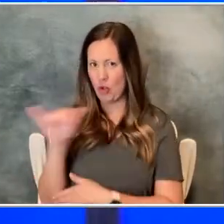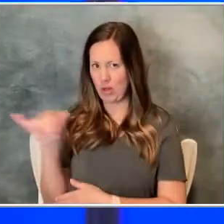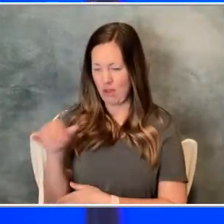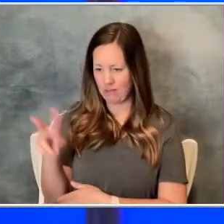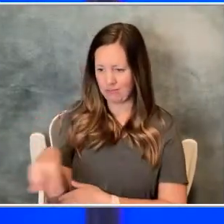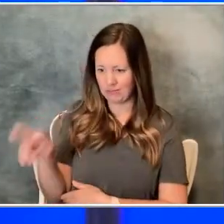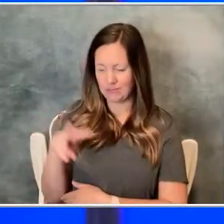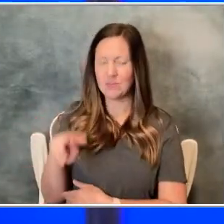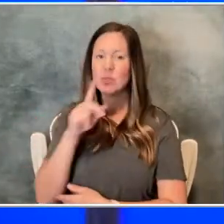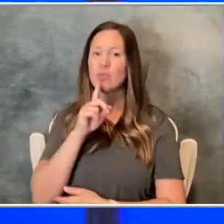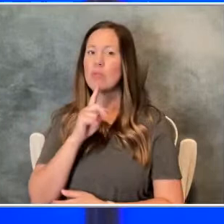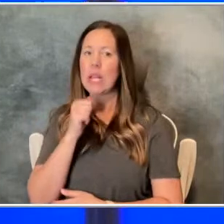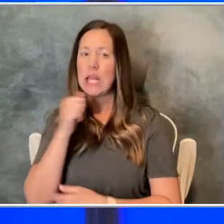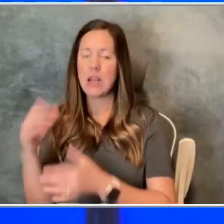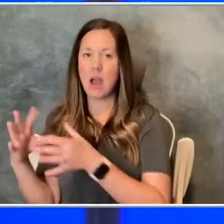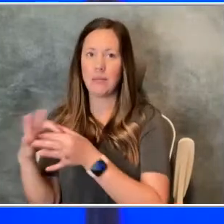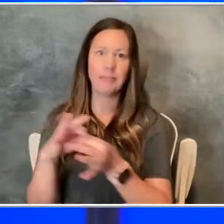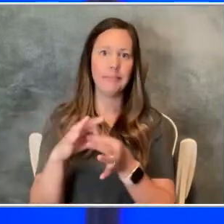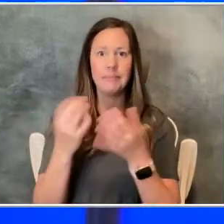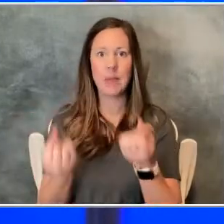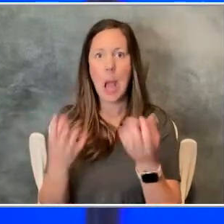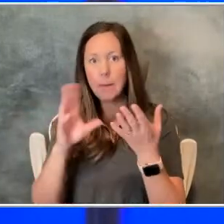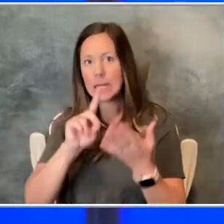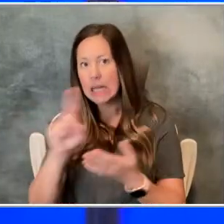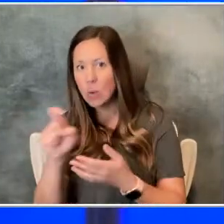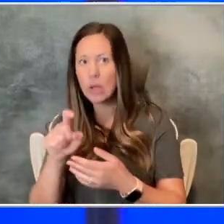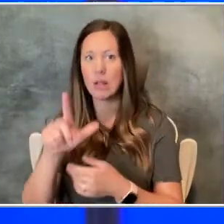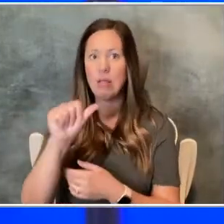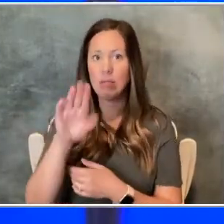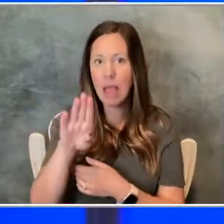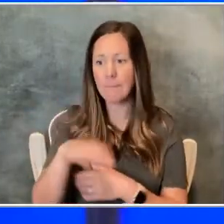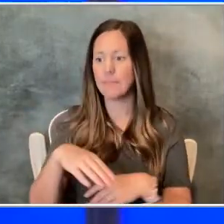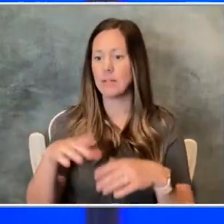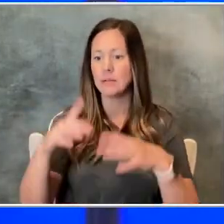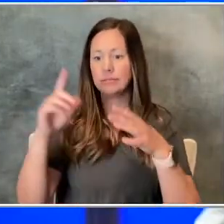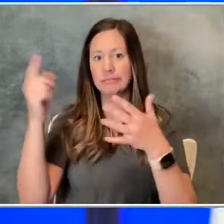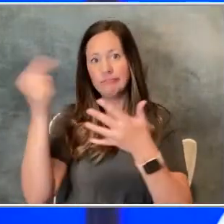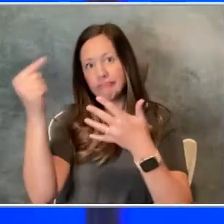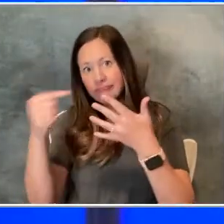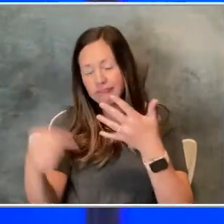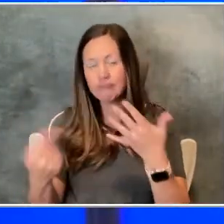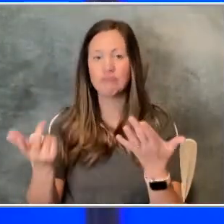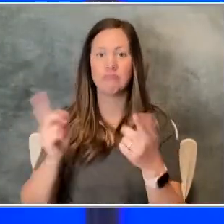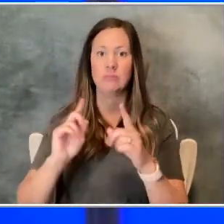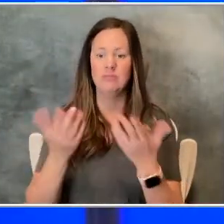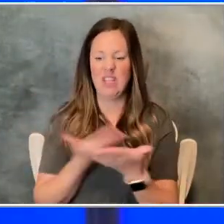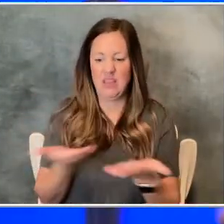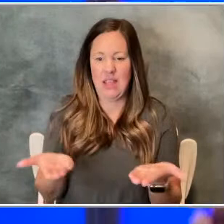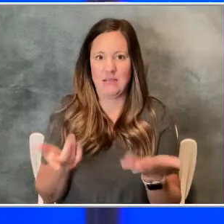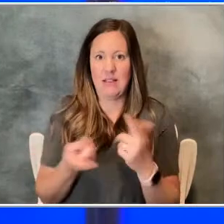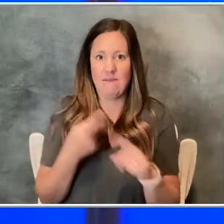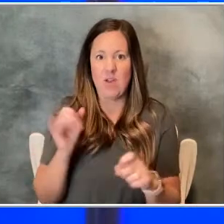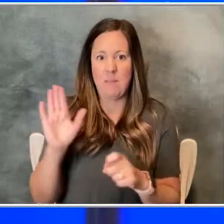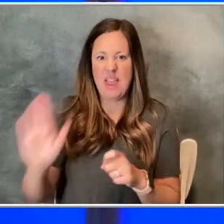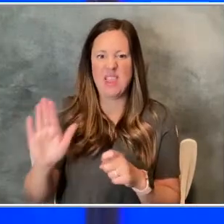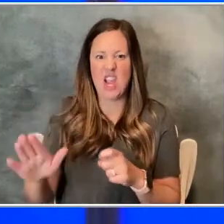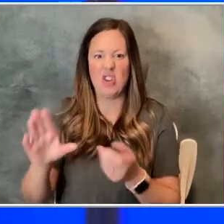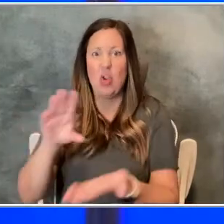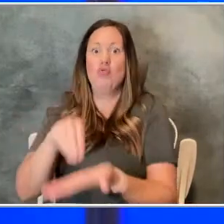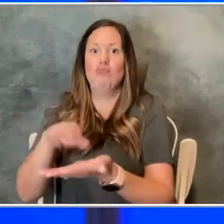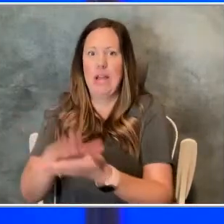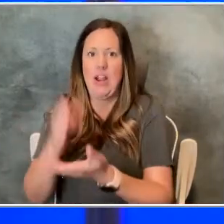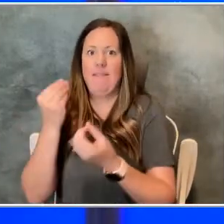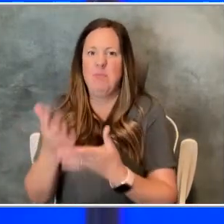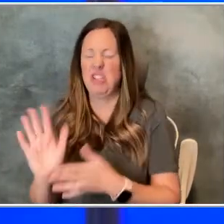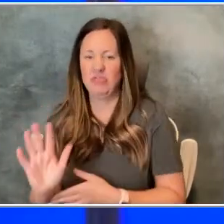linking the number of diagnoses and labs and different sort of scientific pieces that can be pulled from the electronic health record. These two types